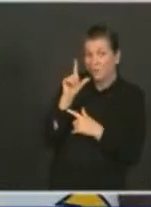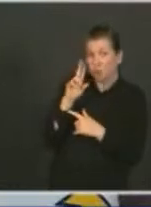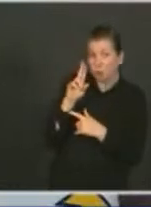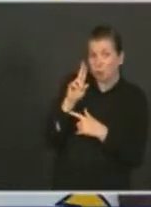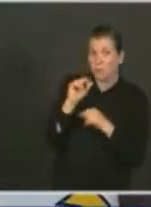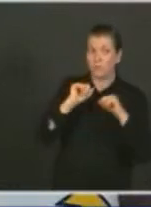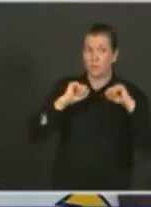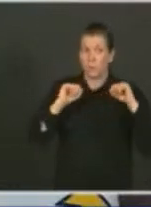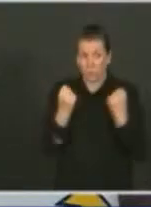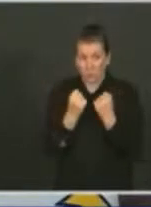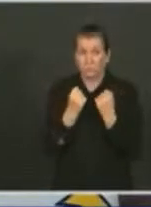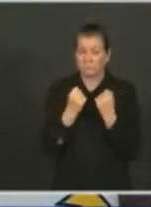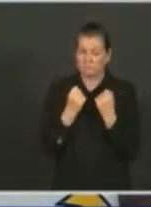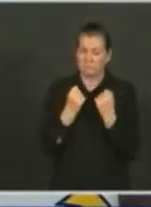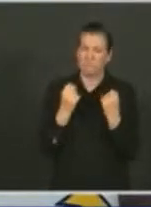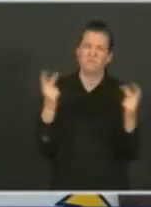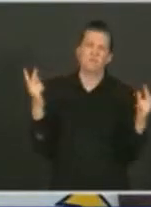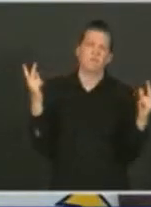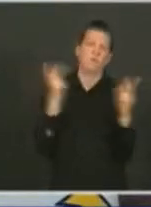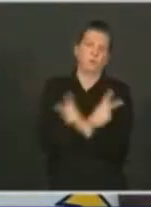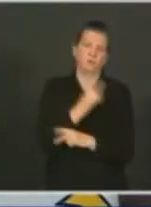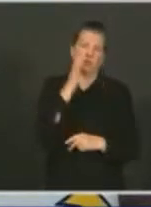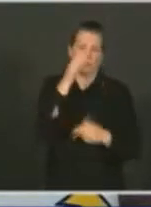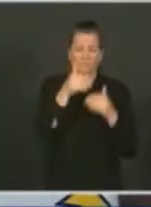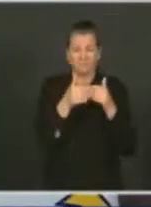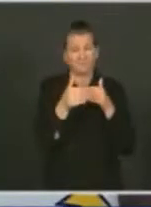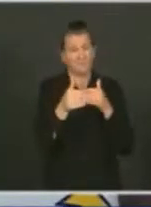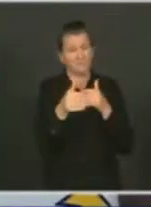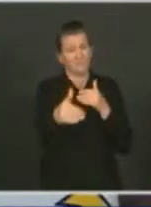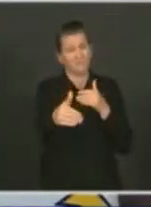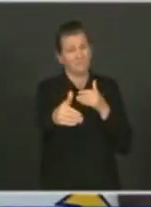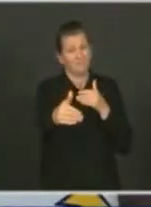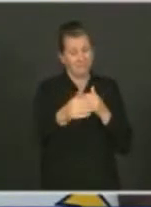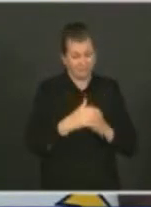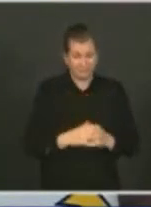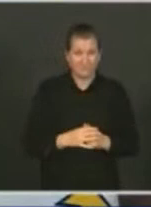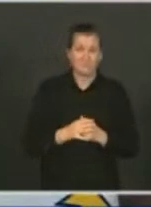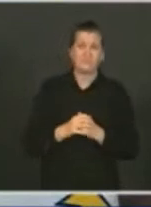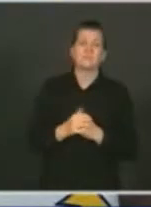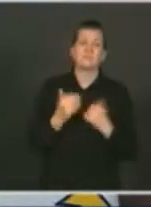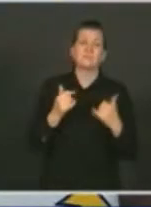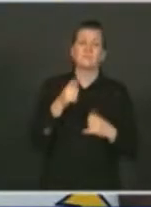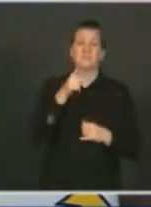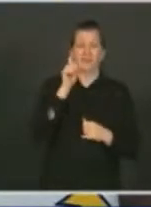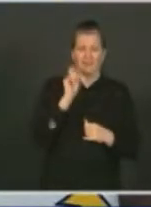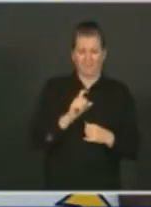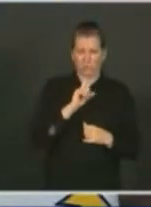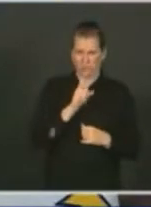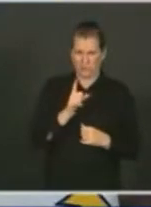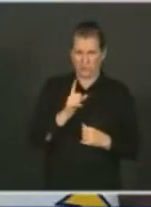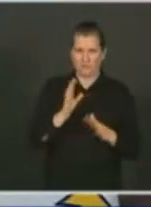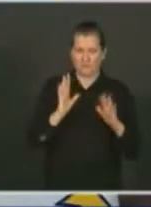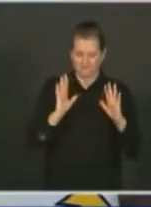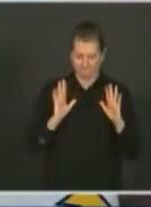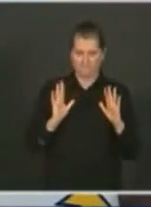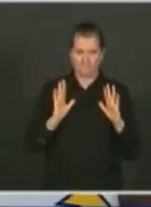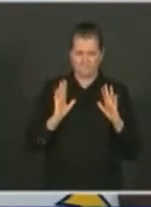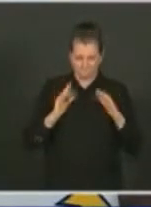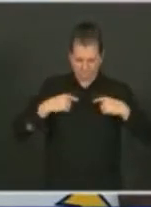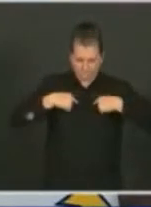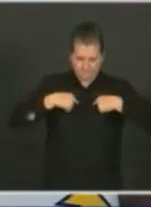and your friends to ask yourself, what do you need to do to get through these next few months